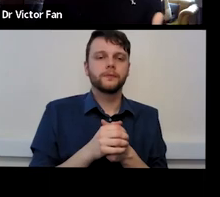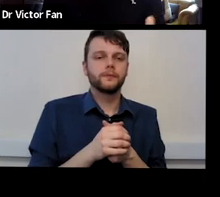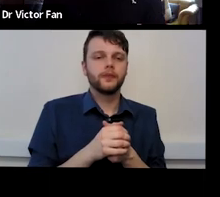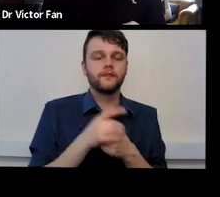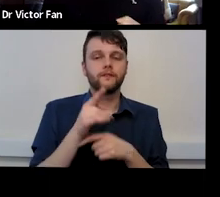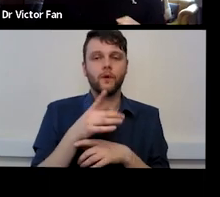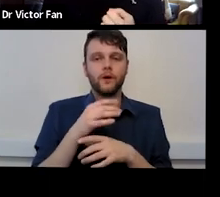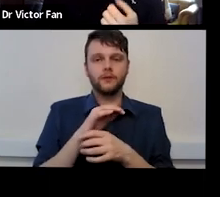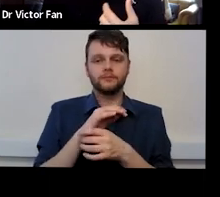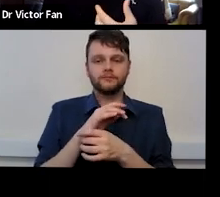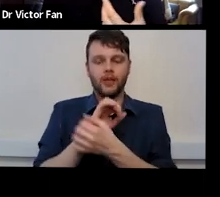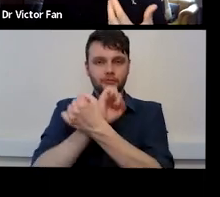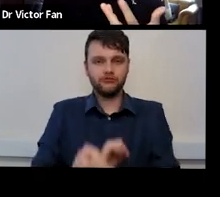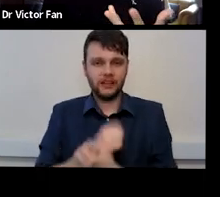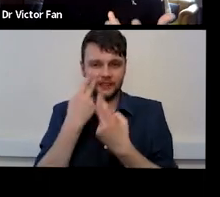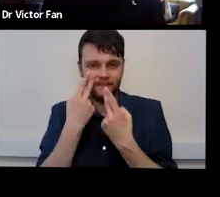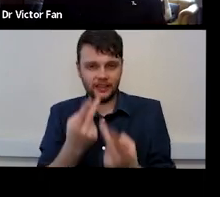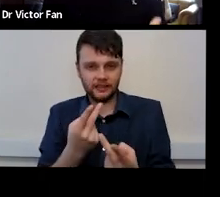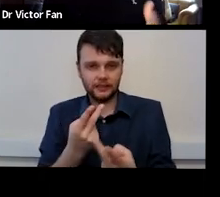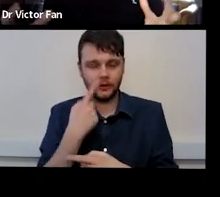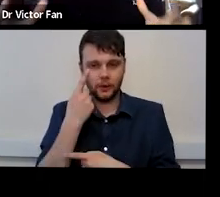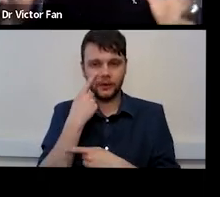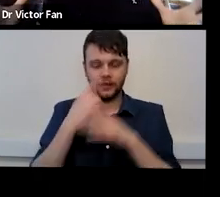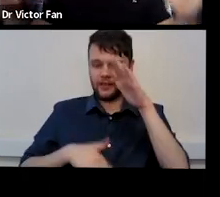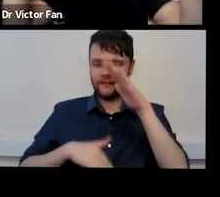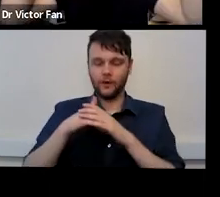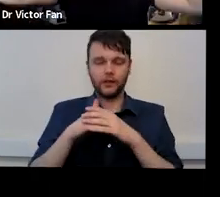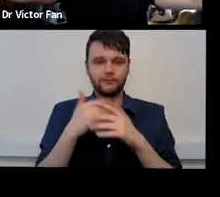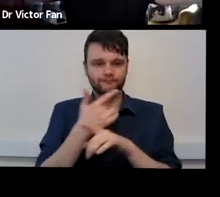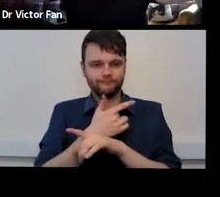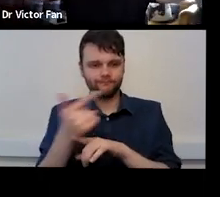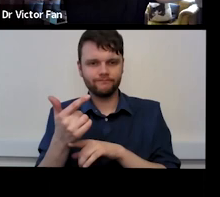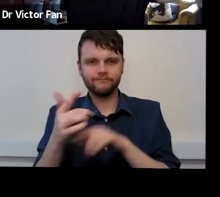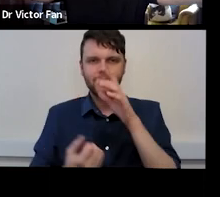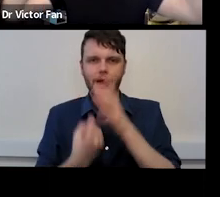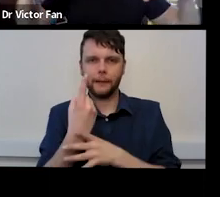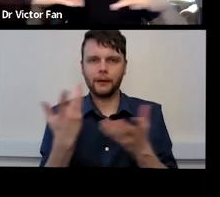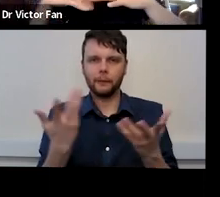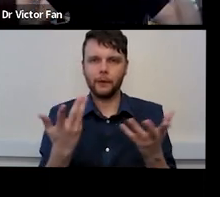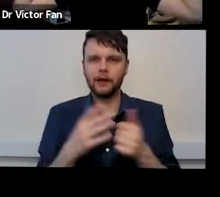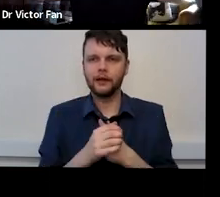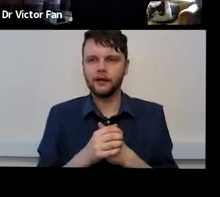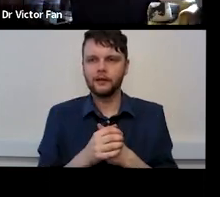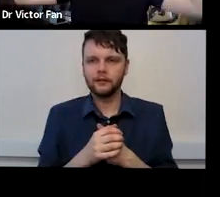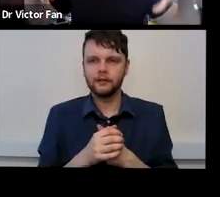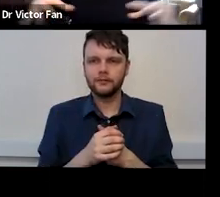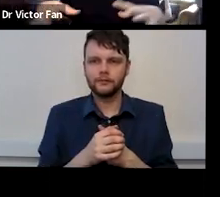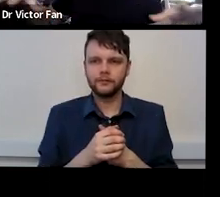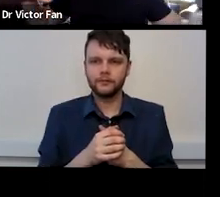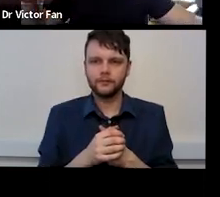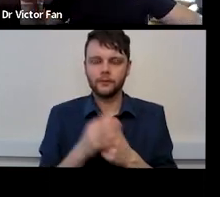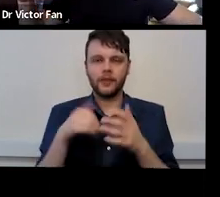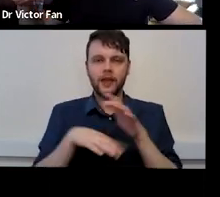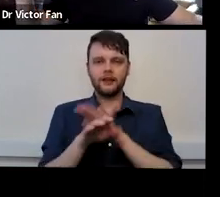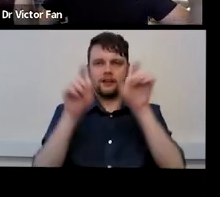visit, we would see that the entire scene takes place in a within